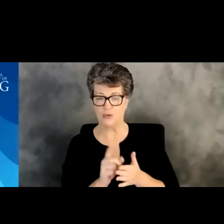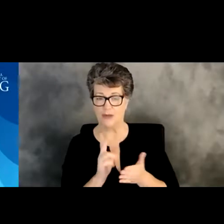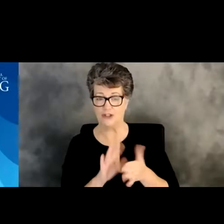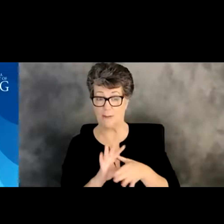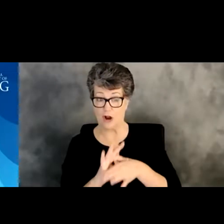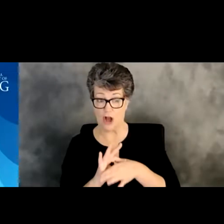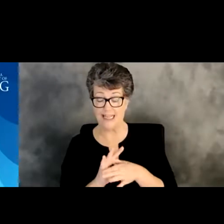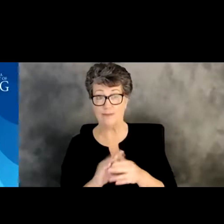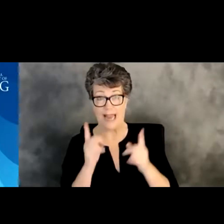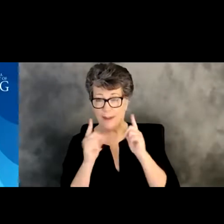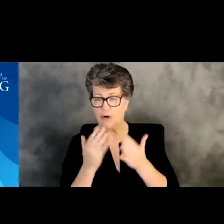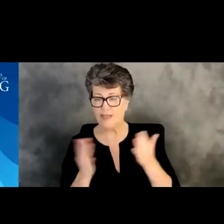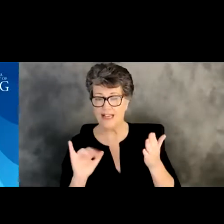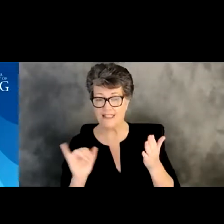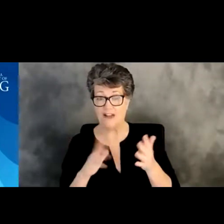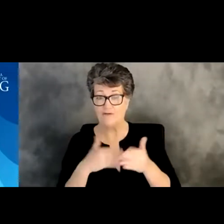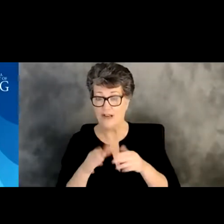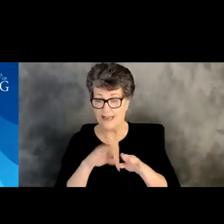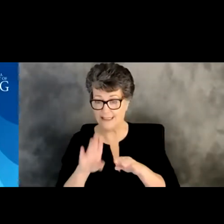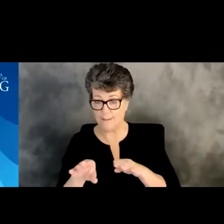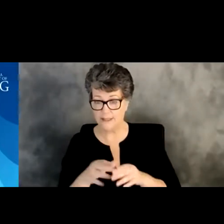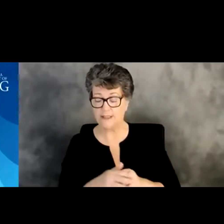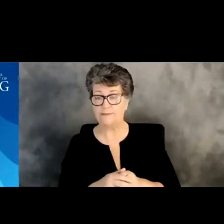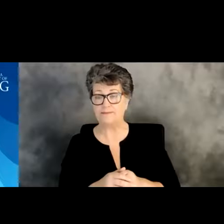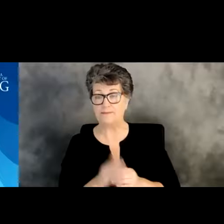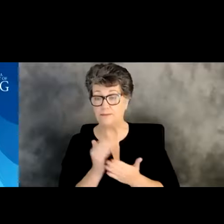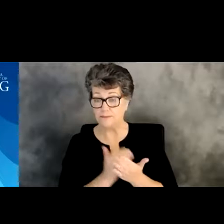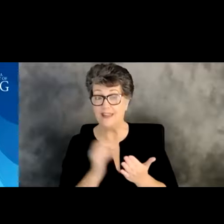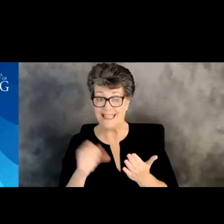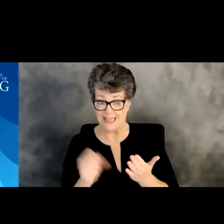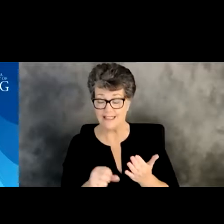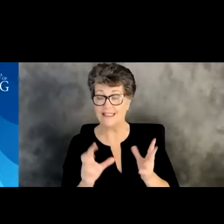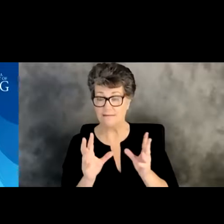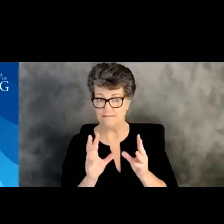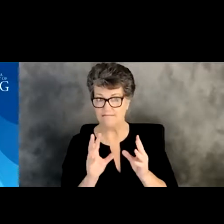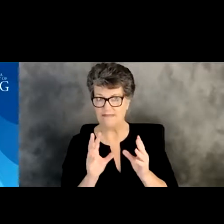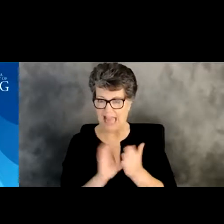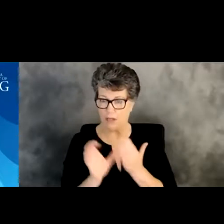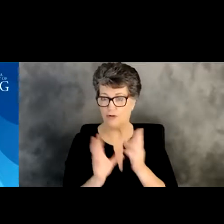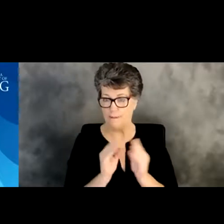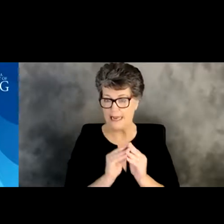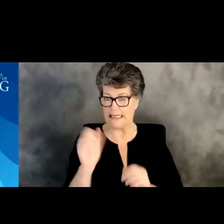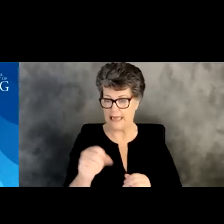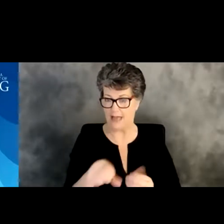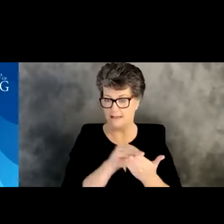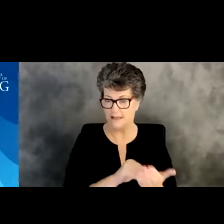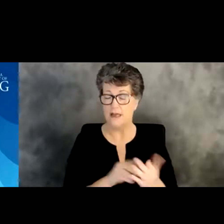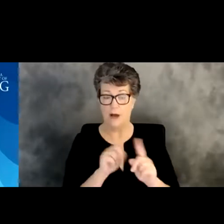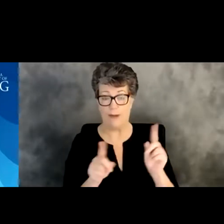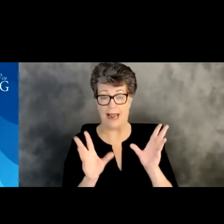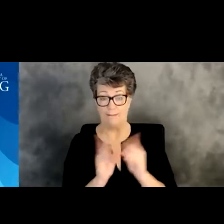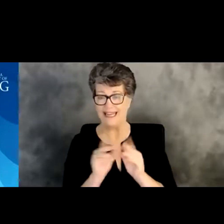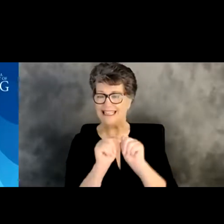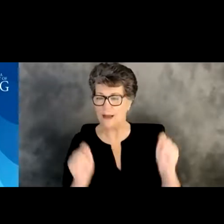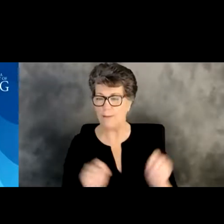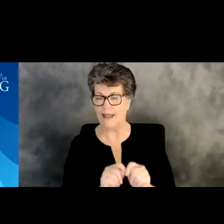hearing some things like, for next steps, yes, a meeting calendar, but more really a meeting template or a